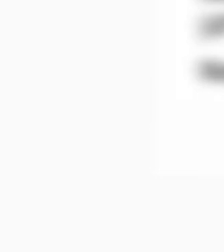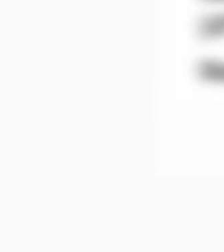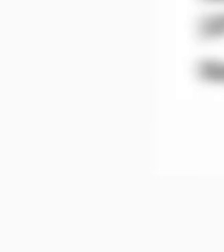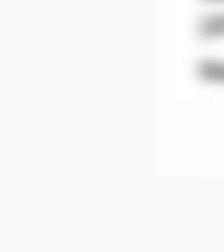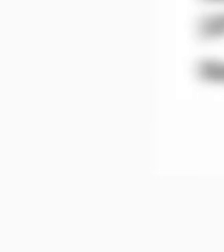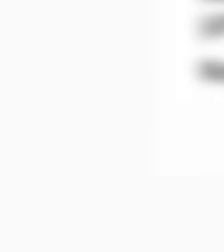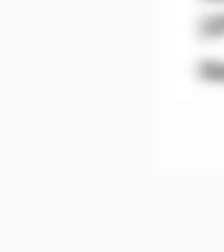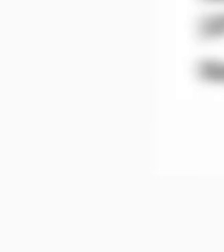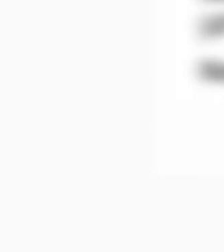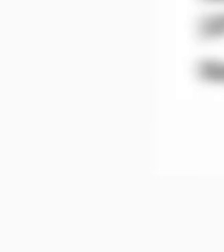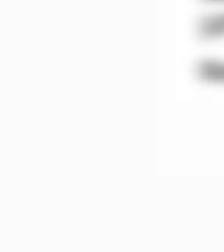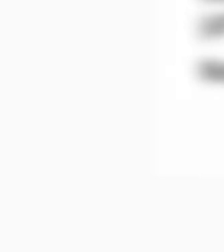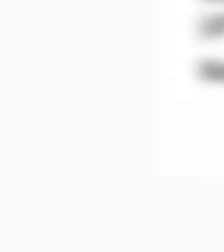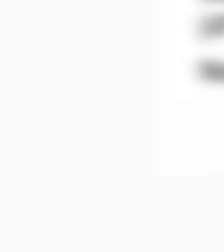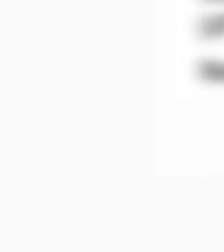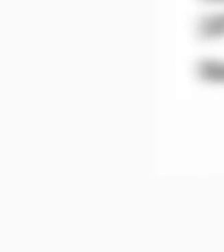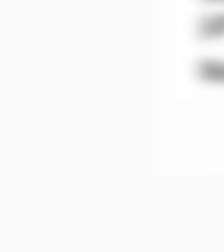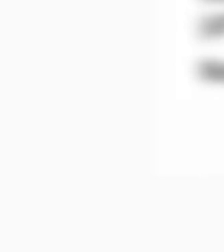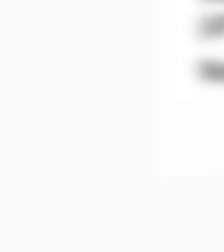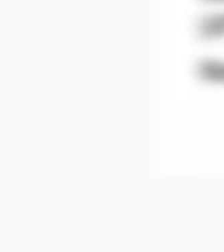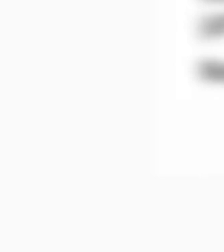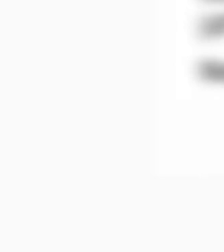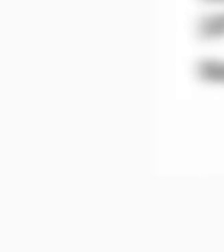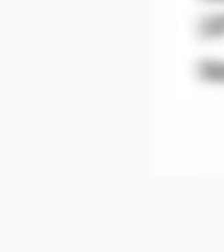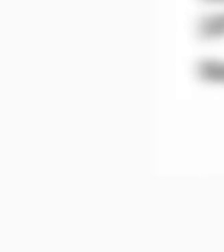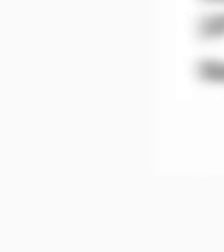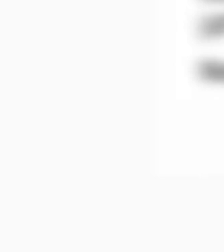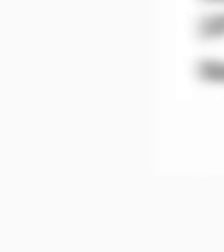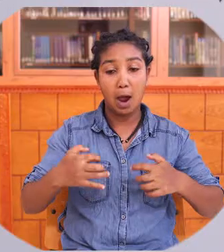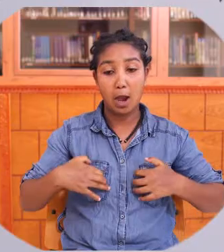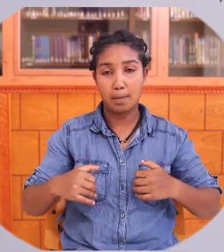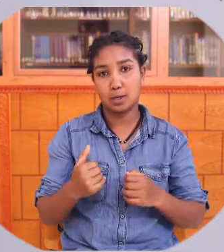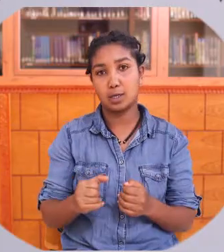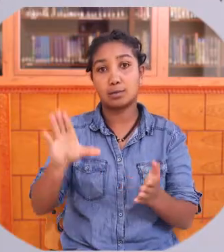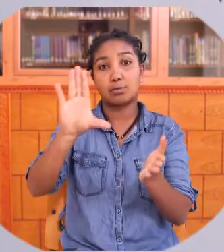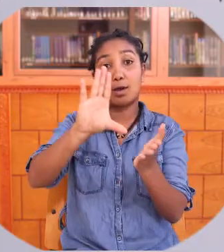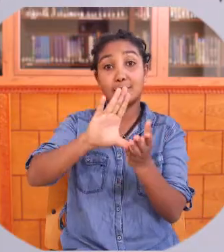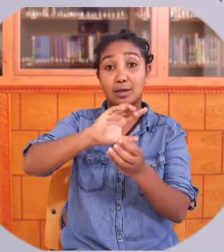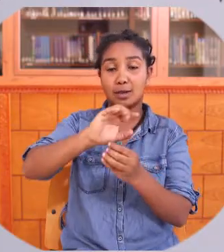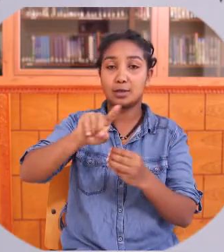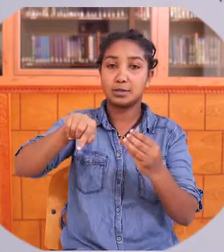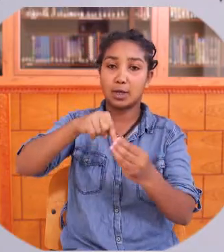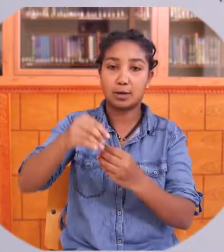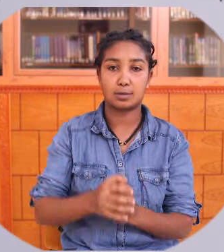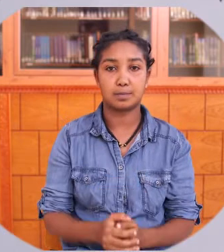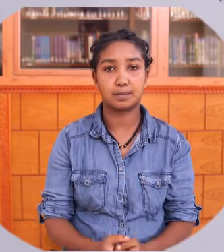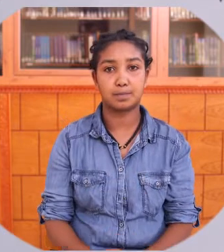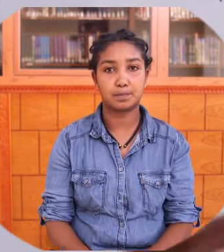This is some points or use of farm animals in countryside. For this purpose, farmers